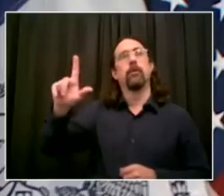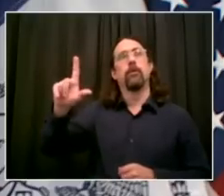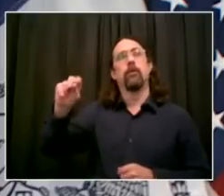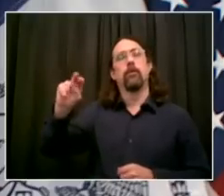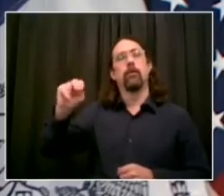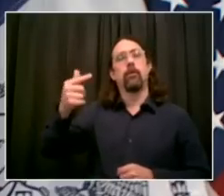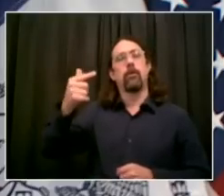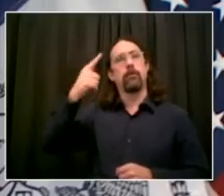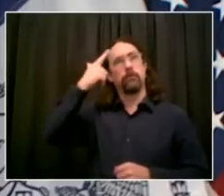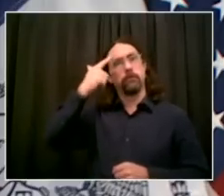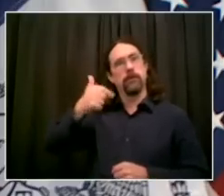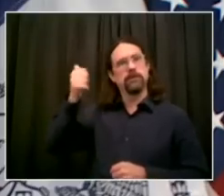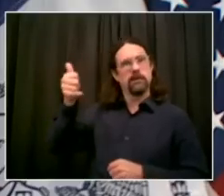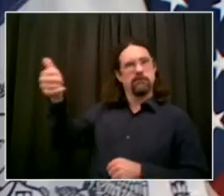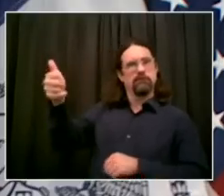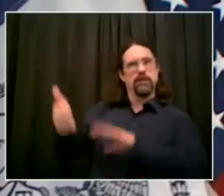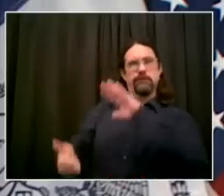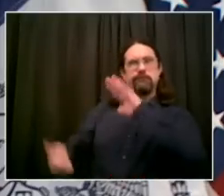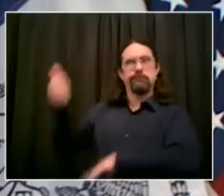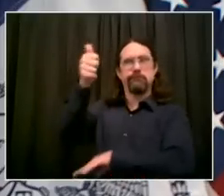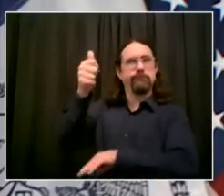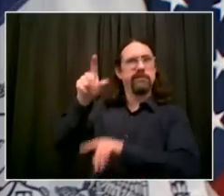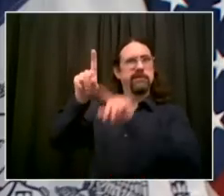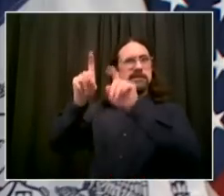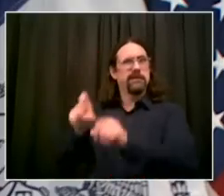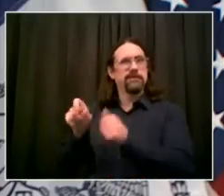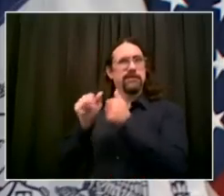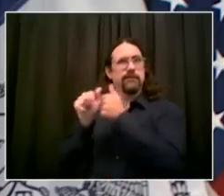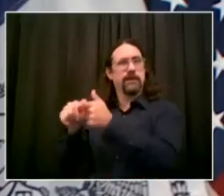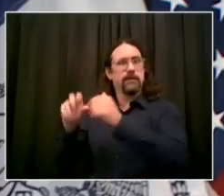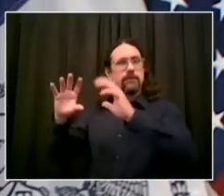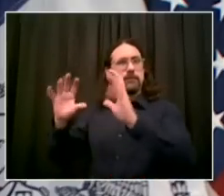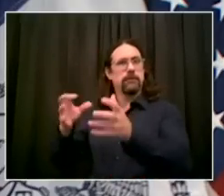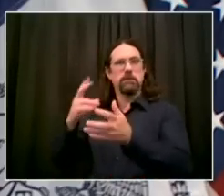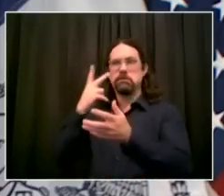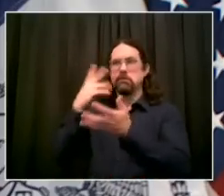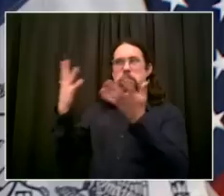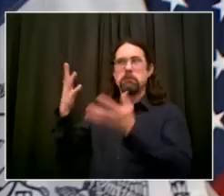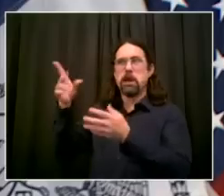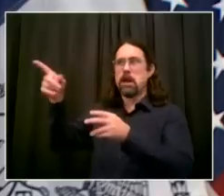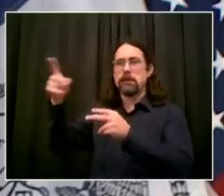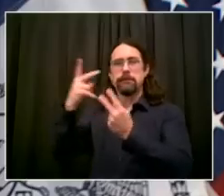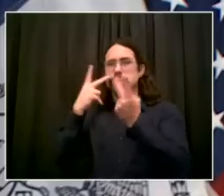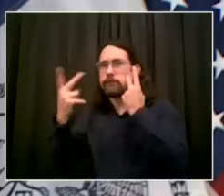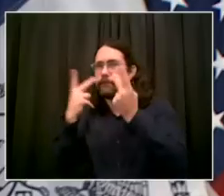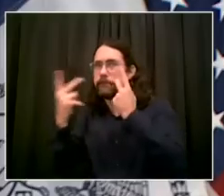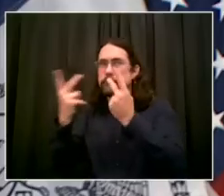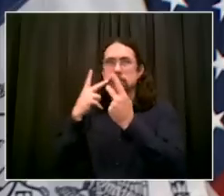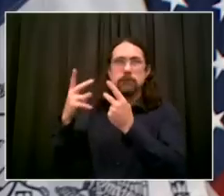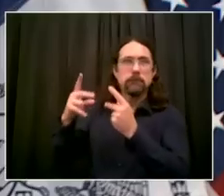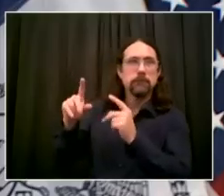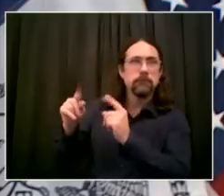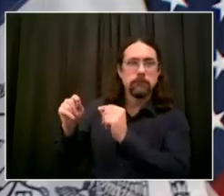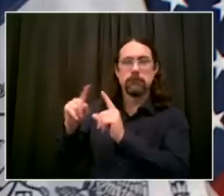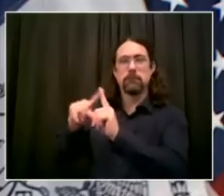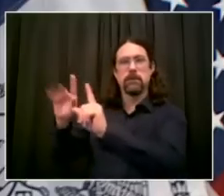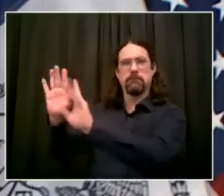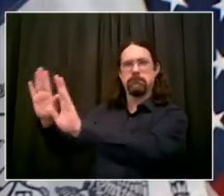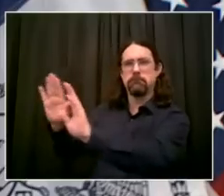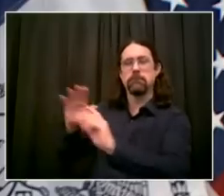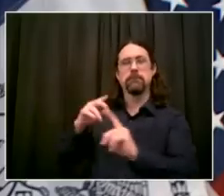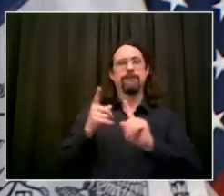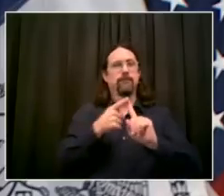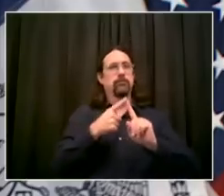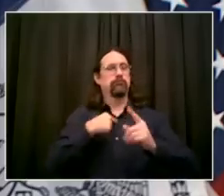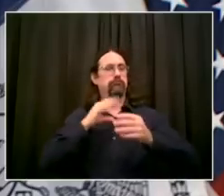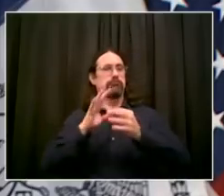on the bigger point. I'll just say, as the layman here in the crowd, I don't think it's as simple as everything's coming from one place or another.